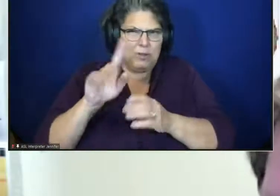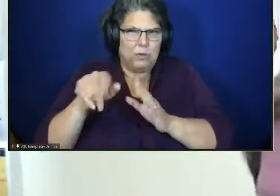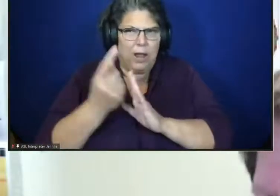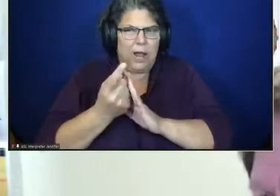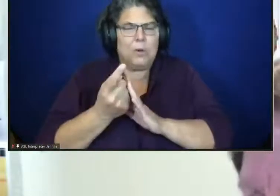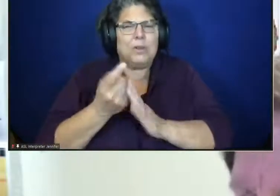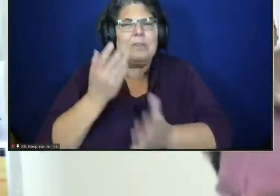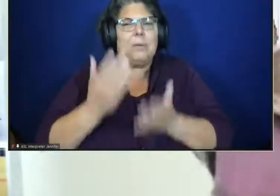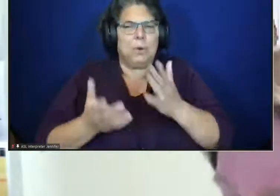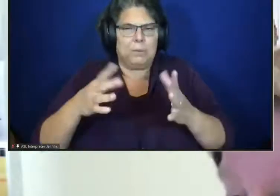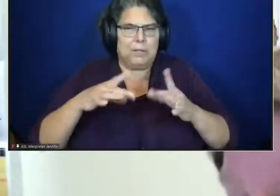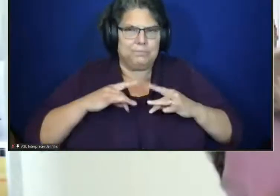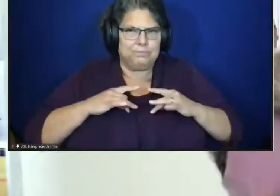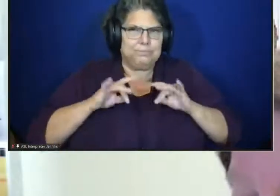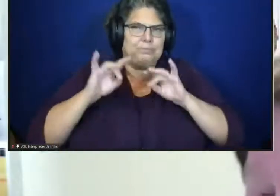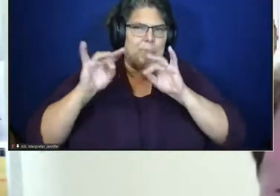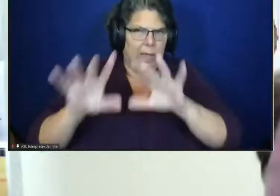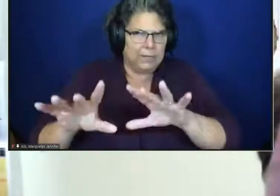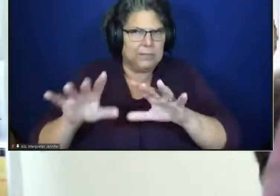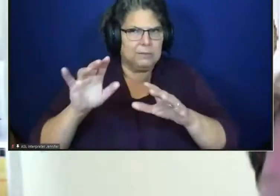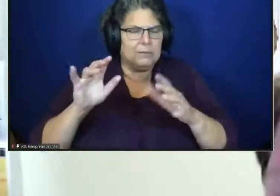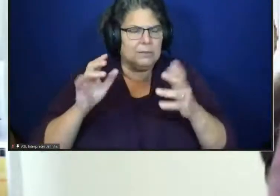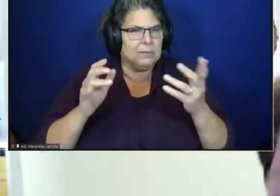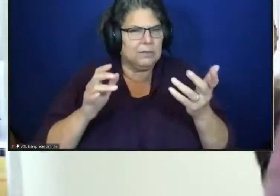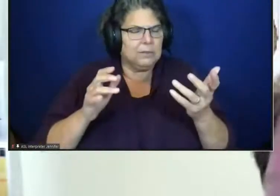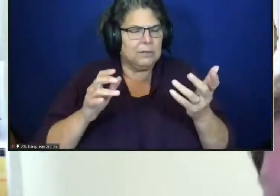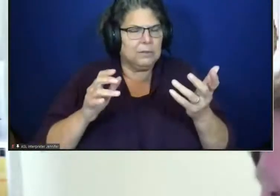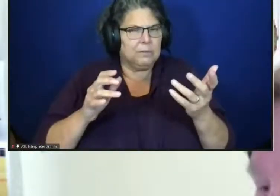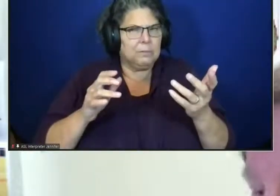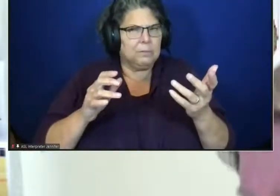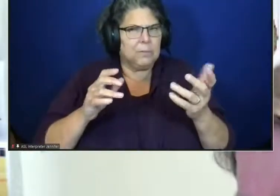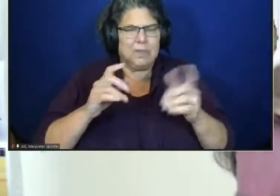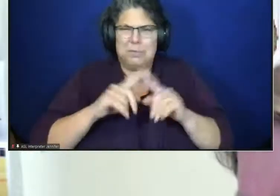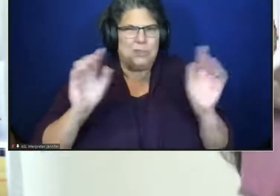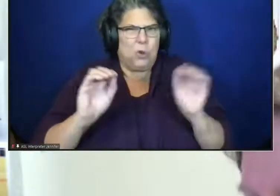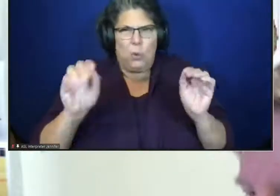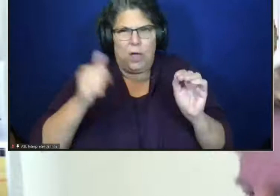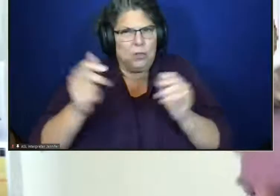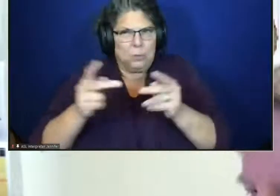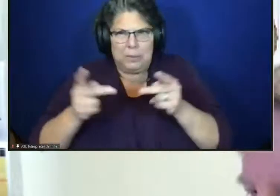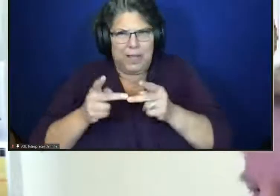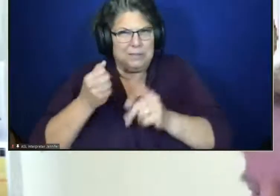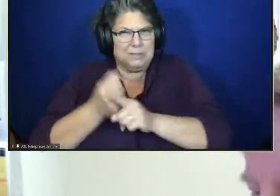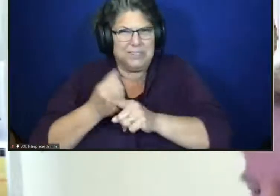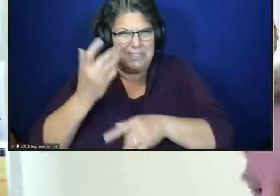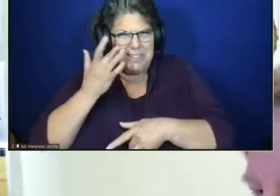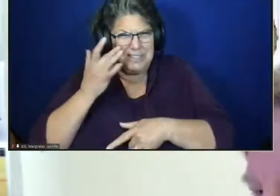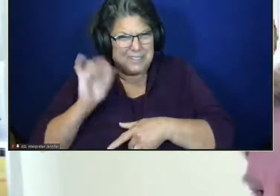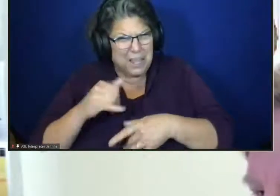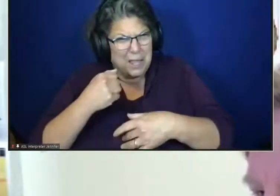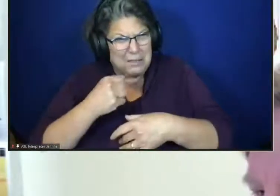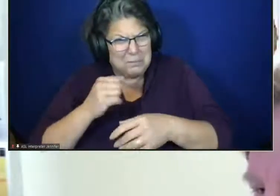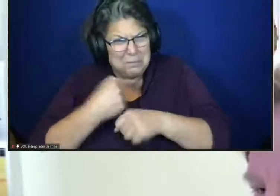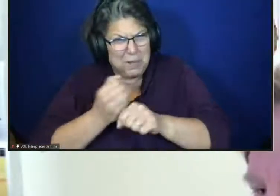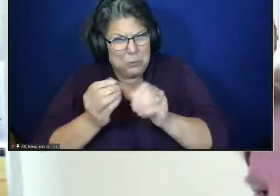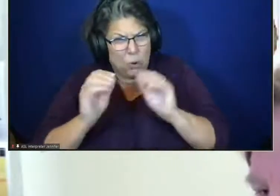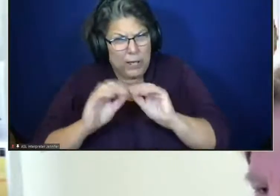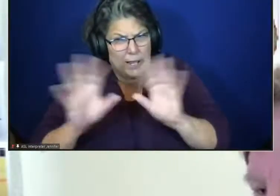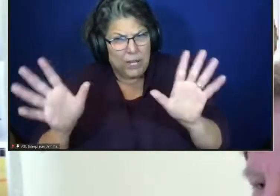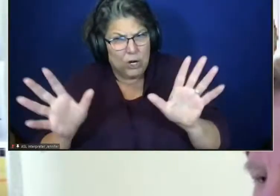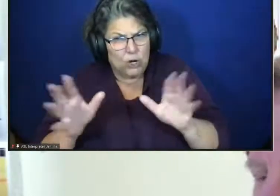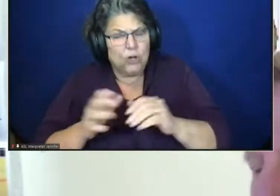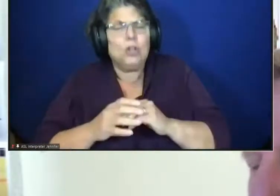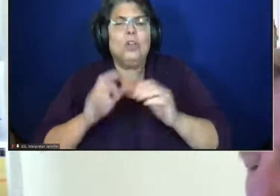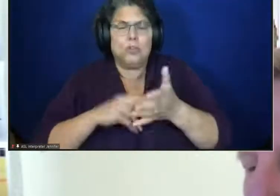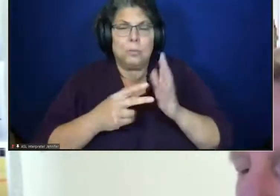it that way, and that they wouldn't have gotten it another way. Does that make it a little bit more clear to you? So the